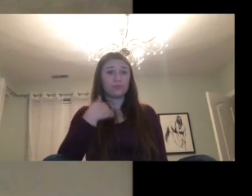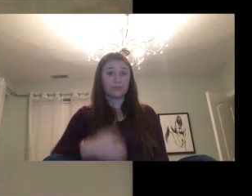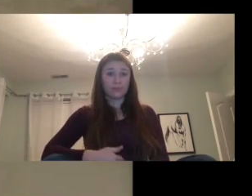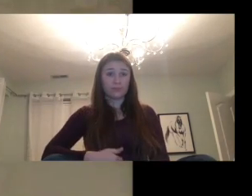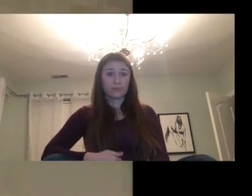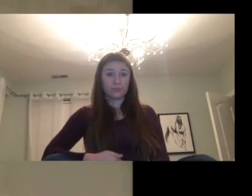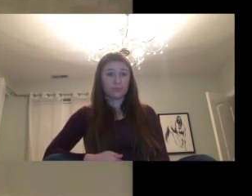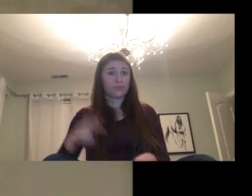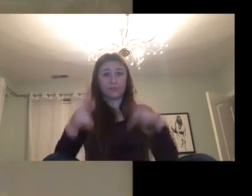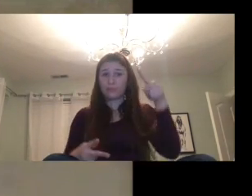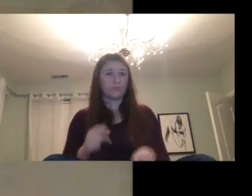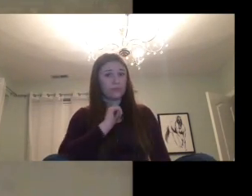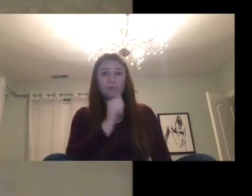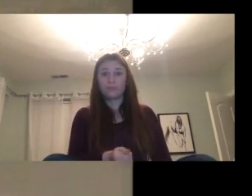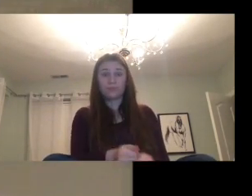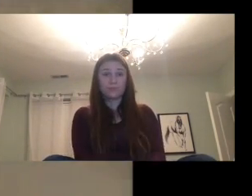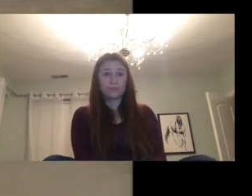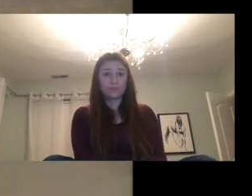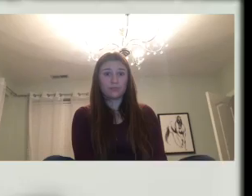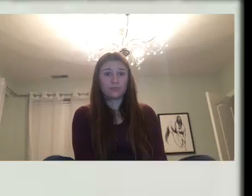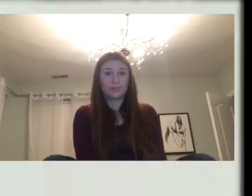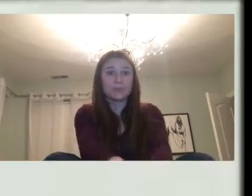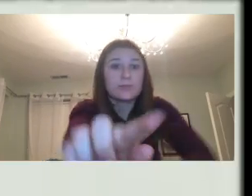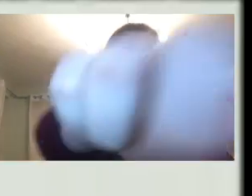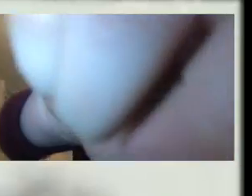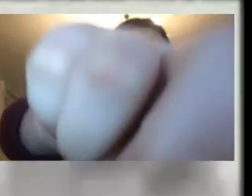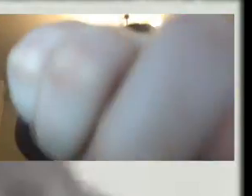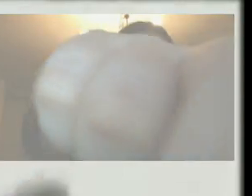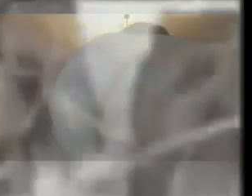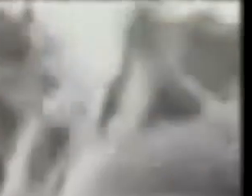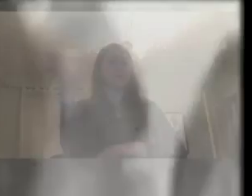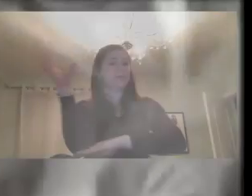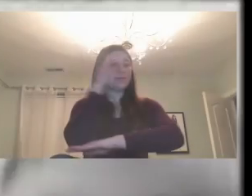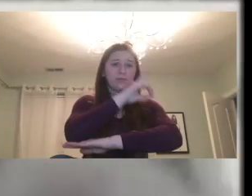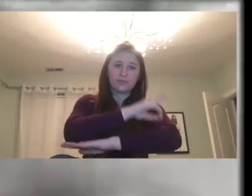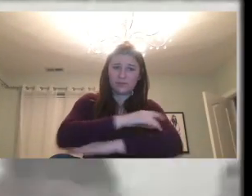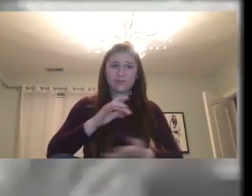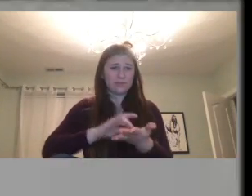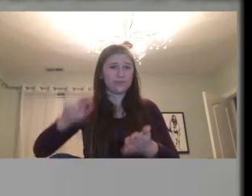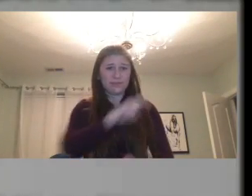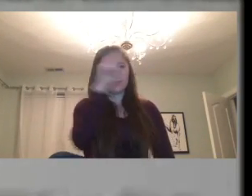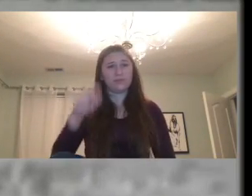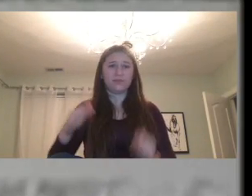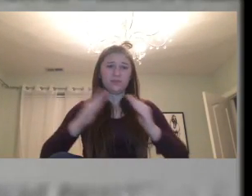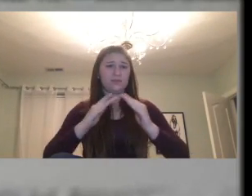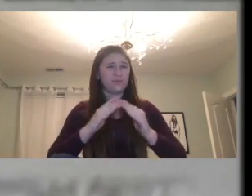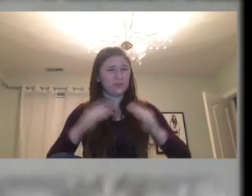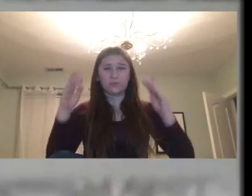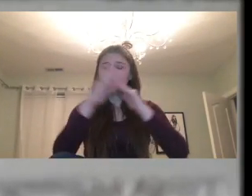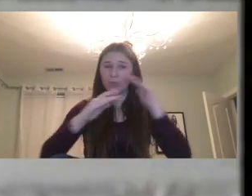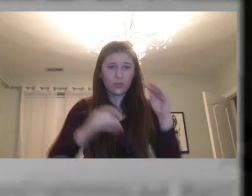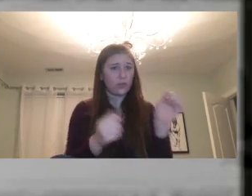They know where the trail is going. The mushers can't even see. Over the next 5 days, the serum was swiftly passed off from musher to